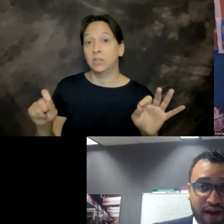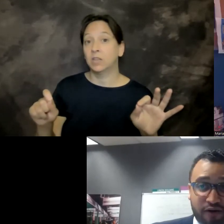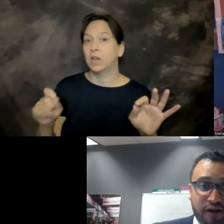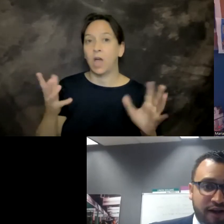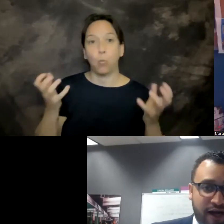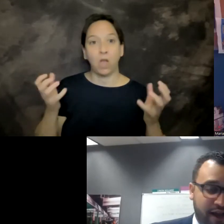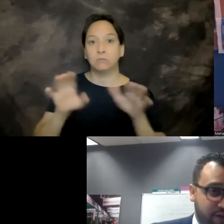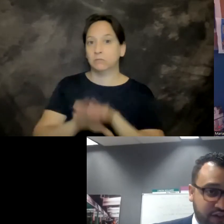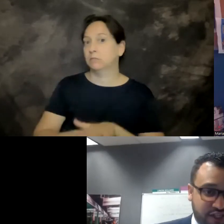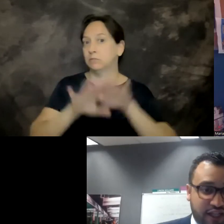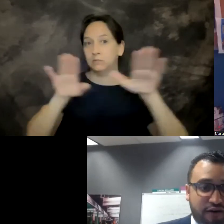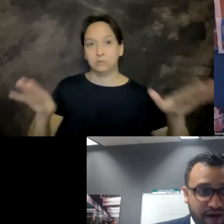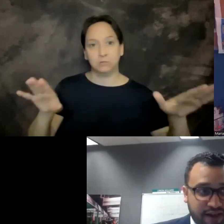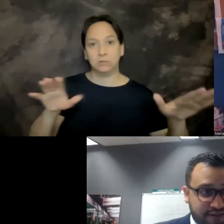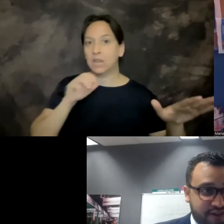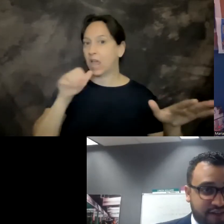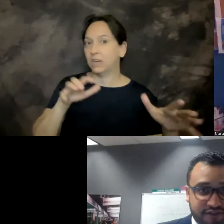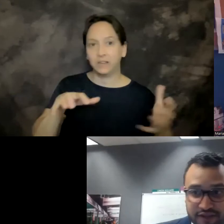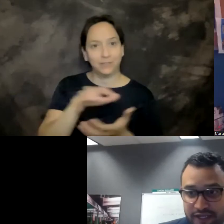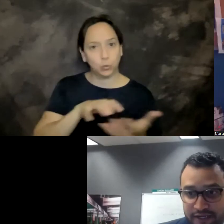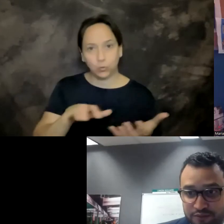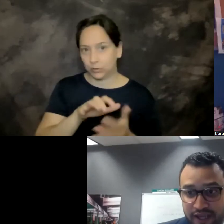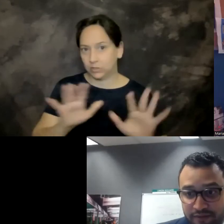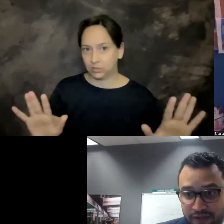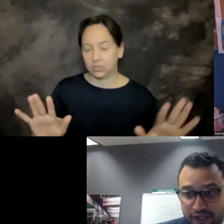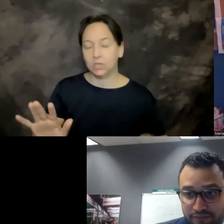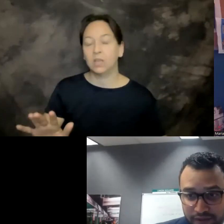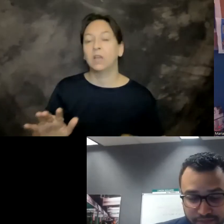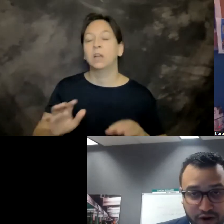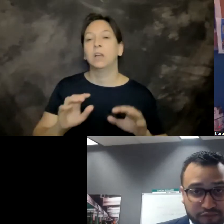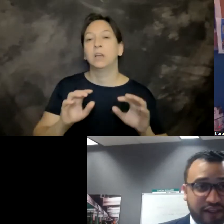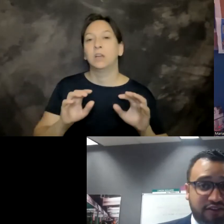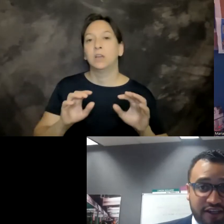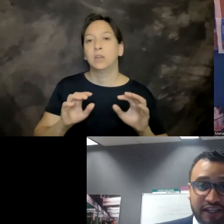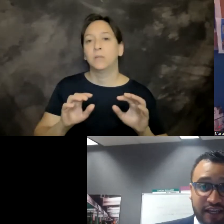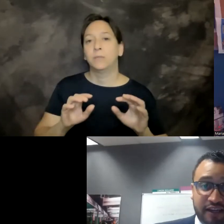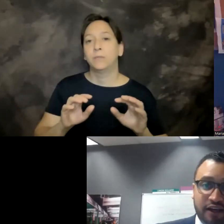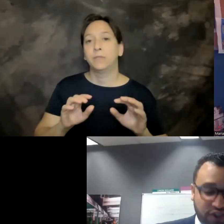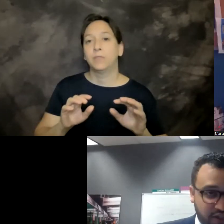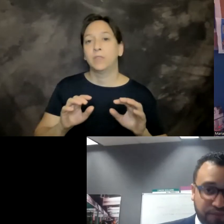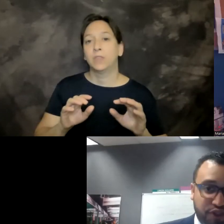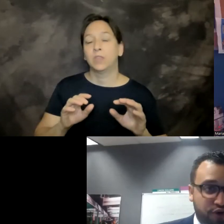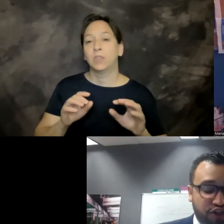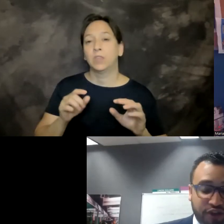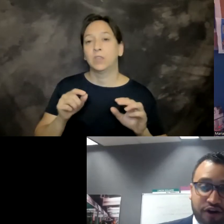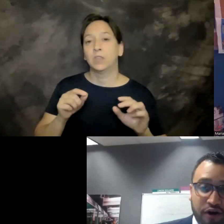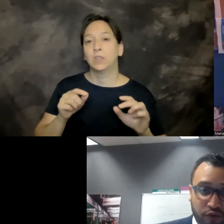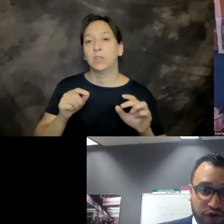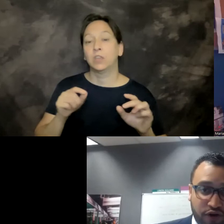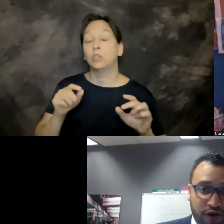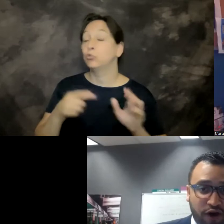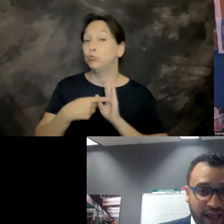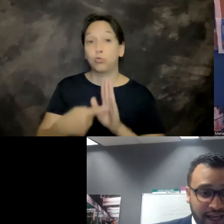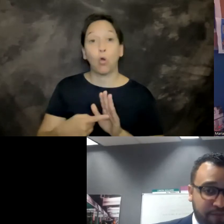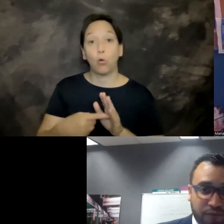confusion there. And then just to clarify, as Mia had artfully articulated, to simply show your Charlie card when